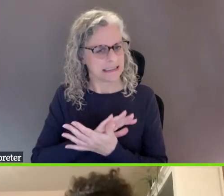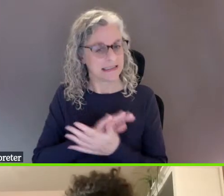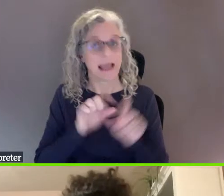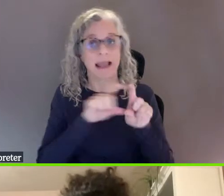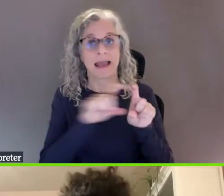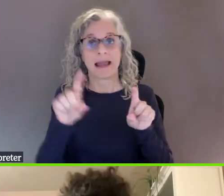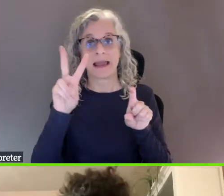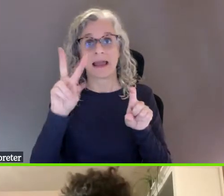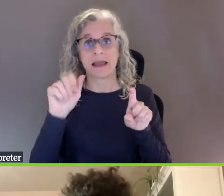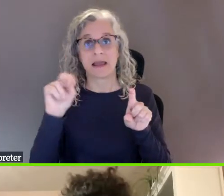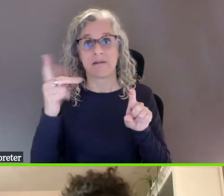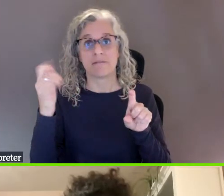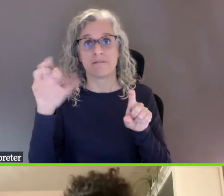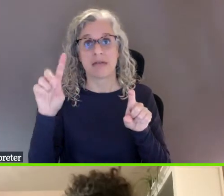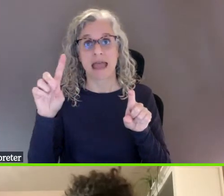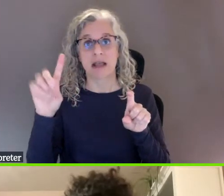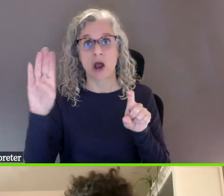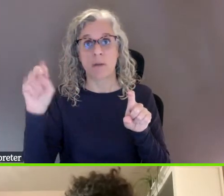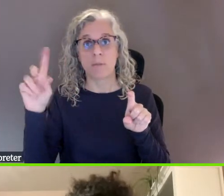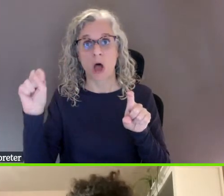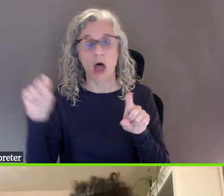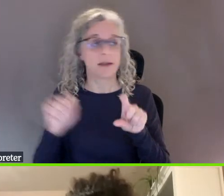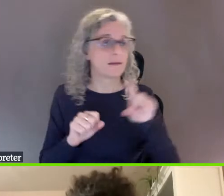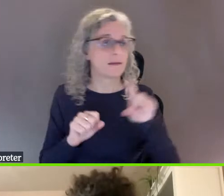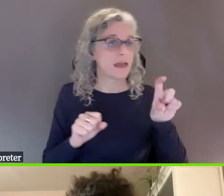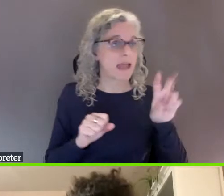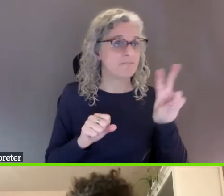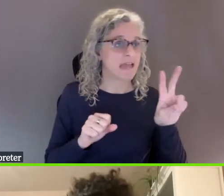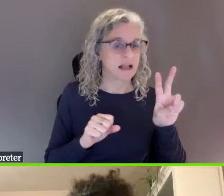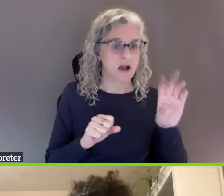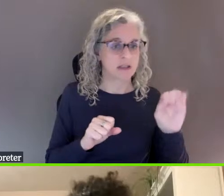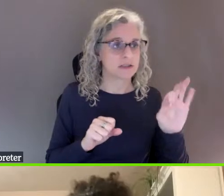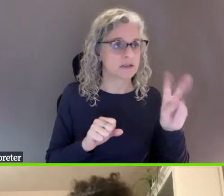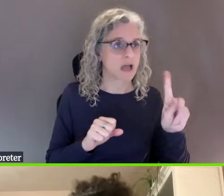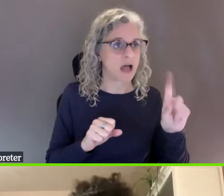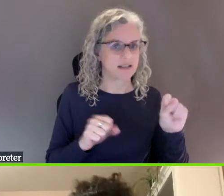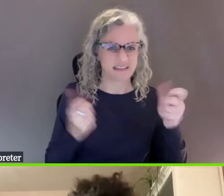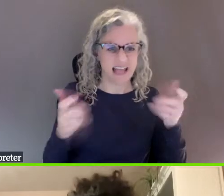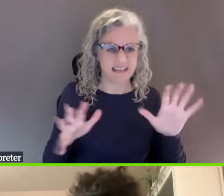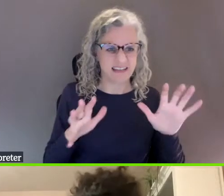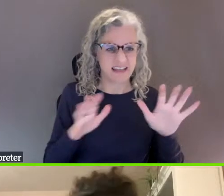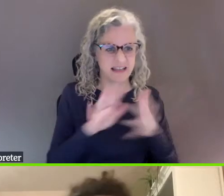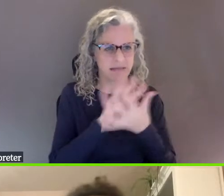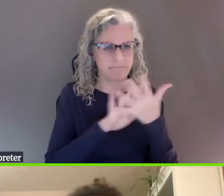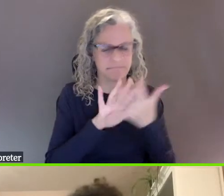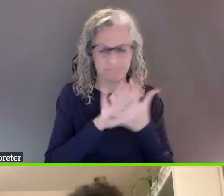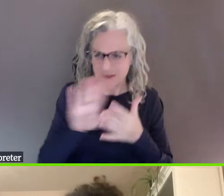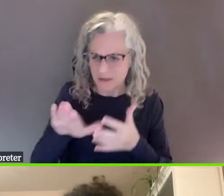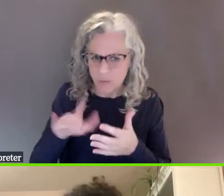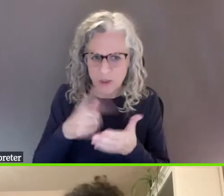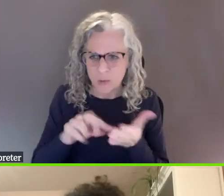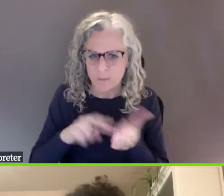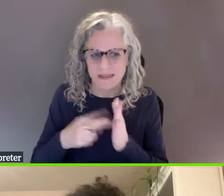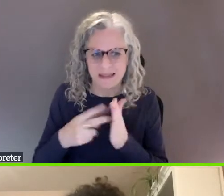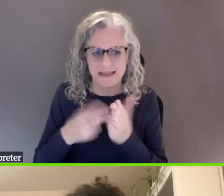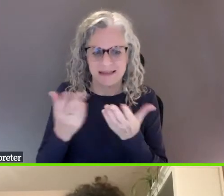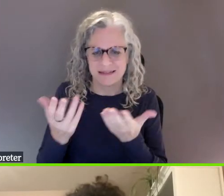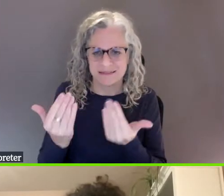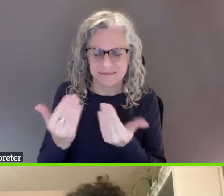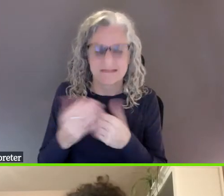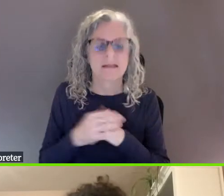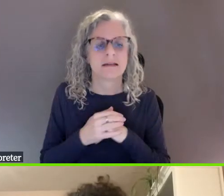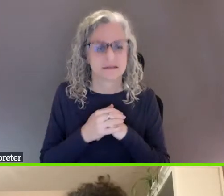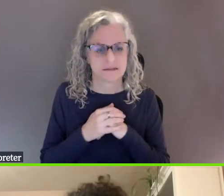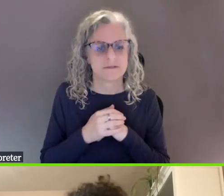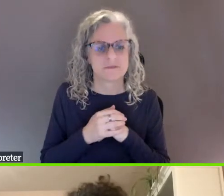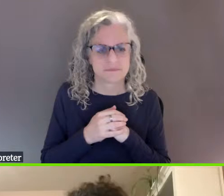say Vanguard stocks and then they won't give you other information. You have to actually reach out to them to find out what like that means. But it's definitely